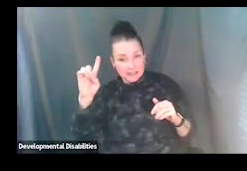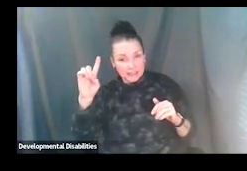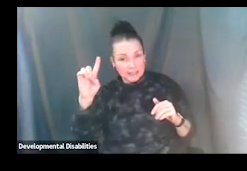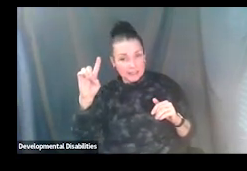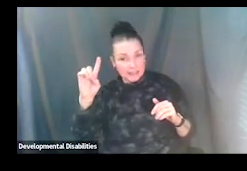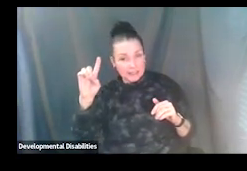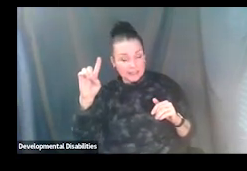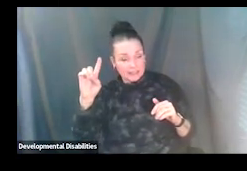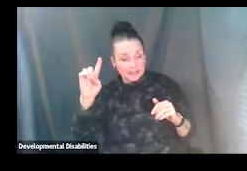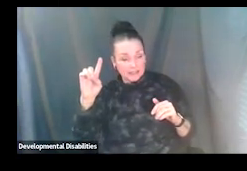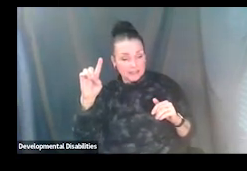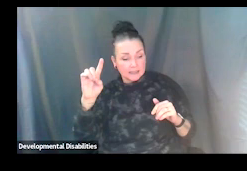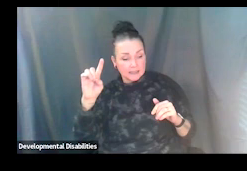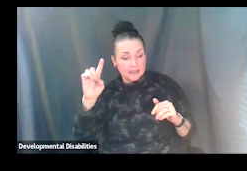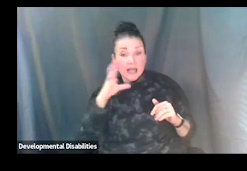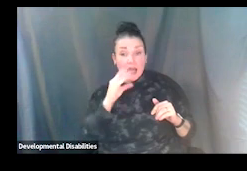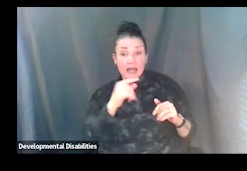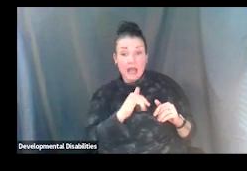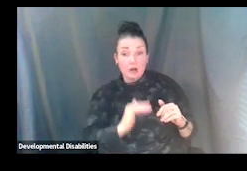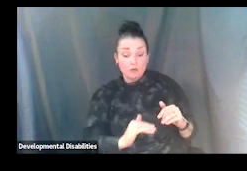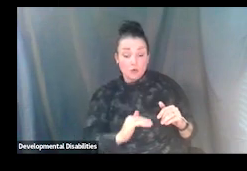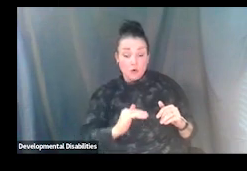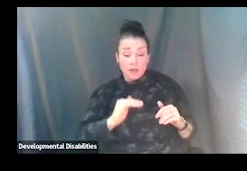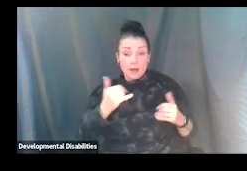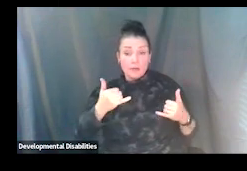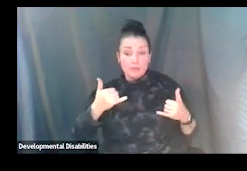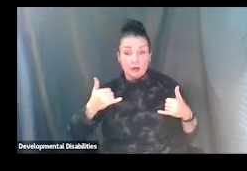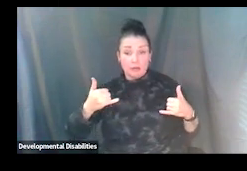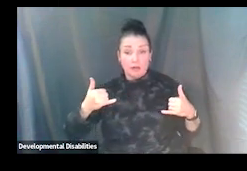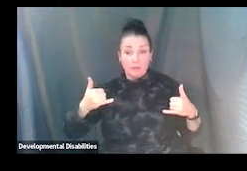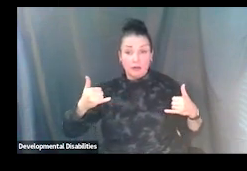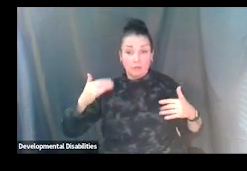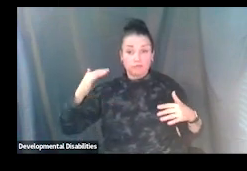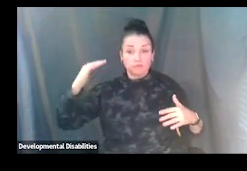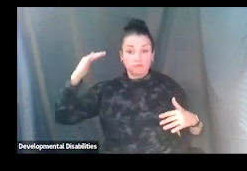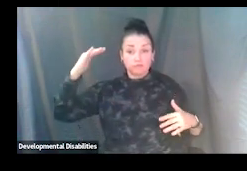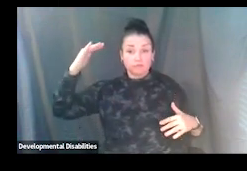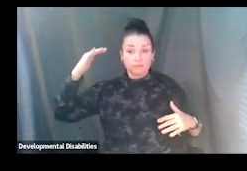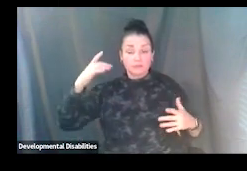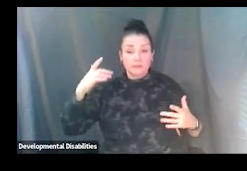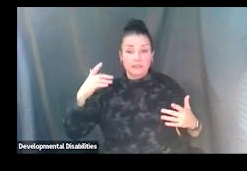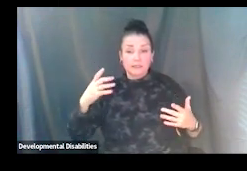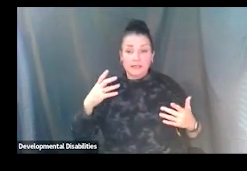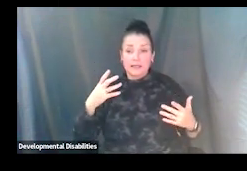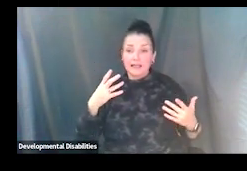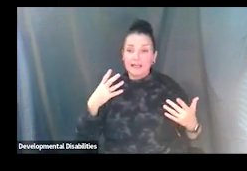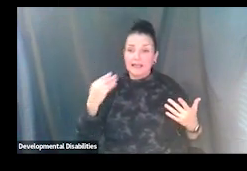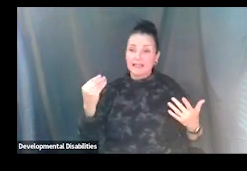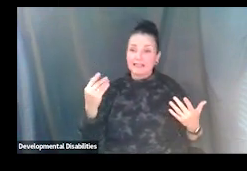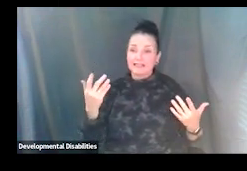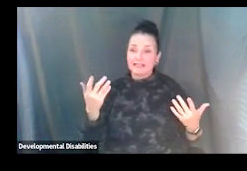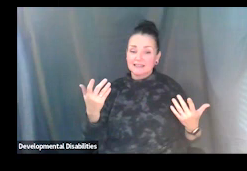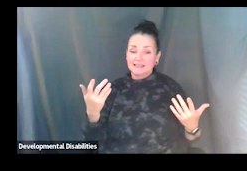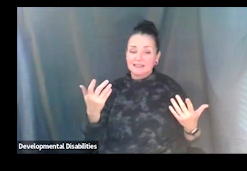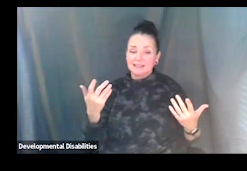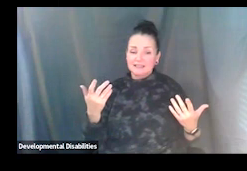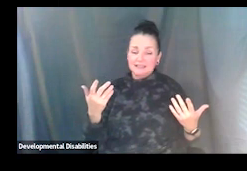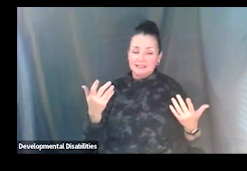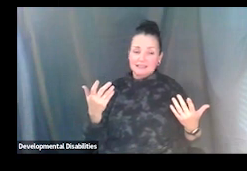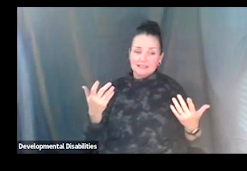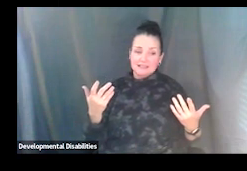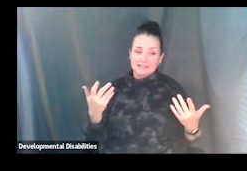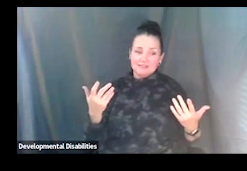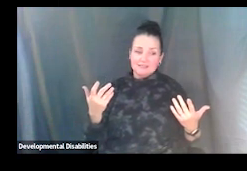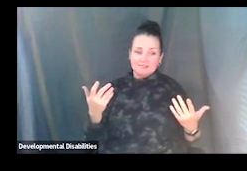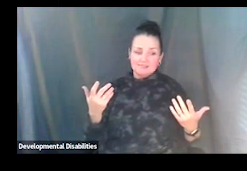And I also get from the community physicians, well, what do you expect? I mean, they're only this level developmentally compared